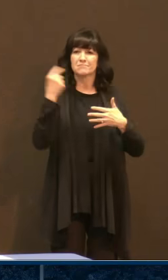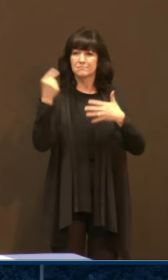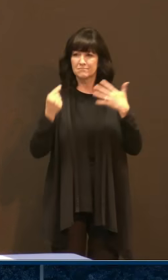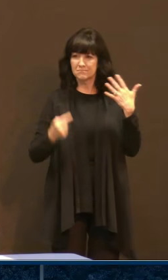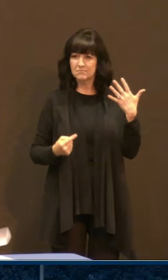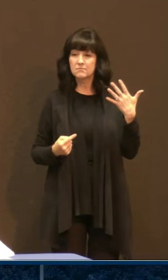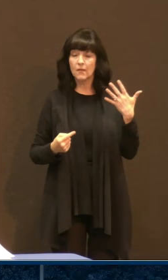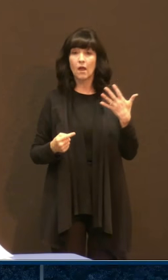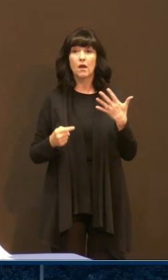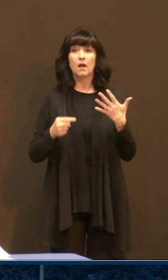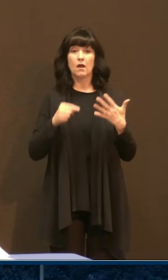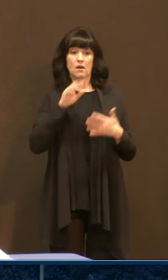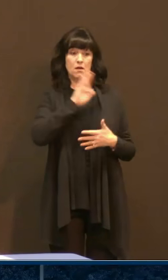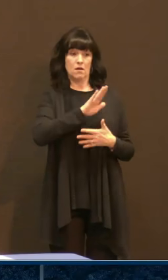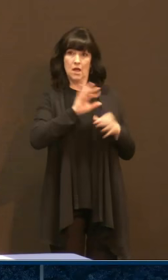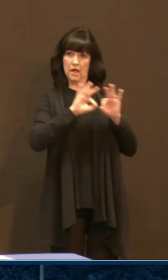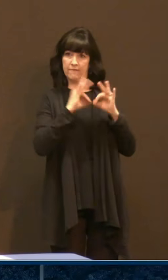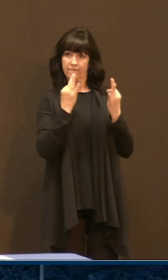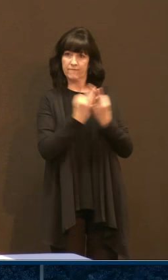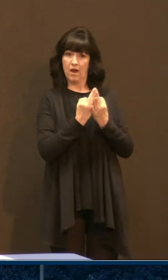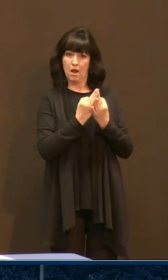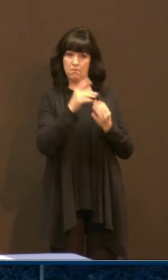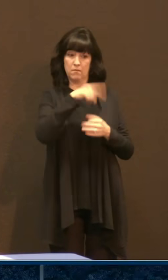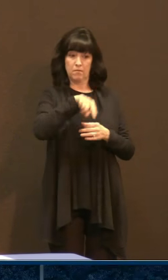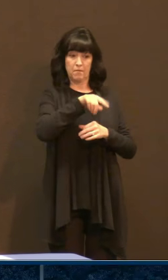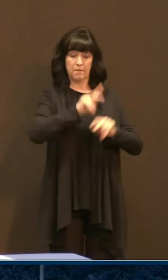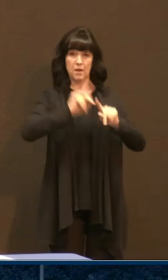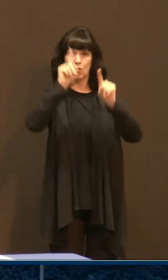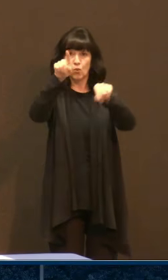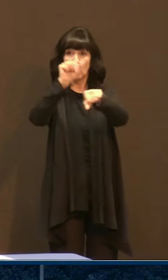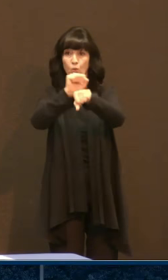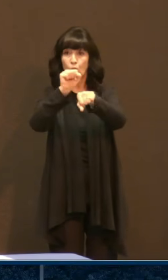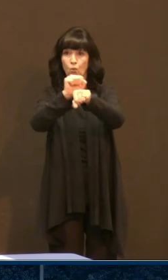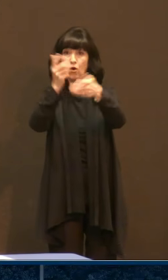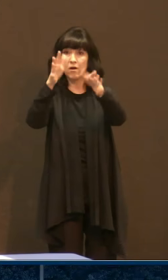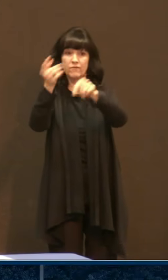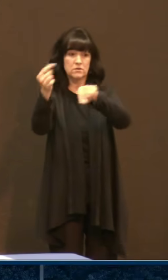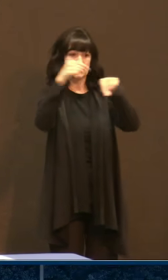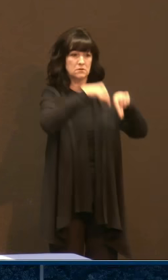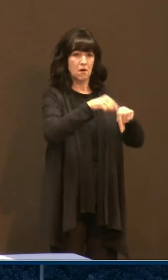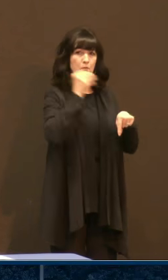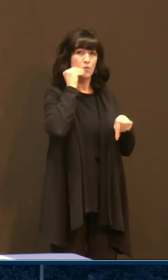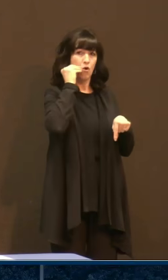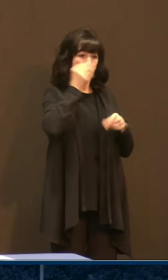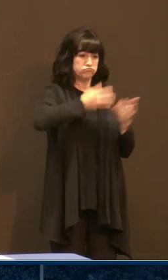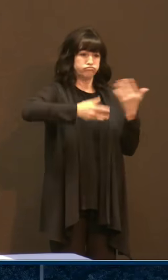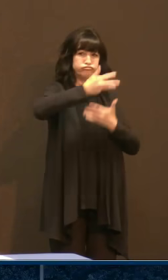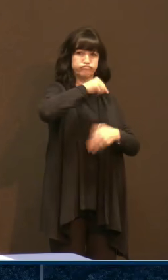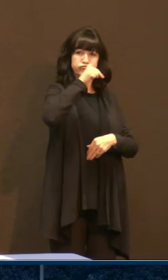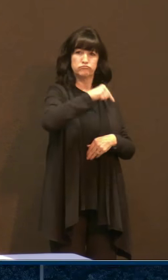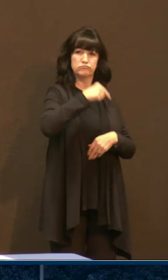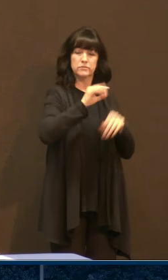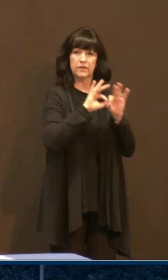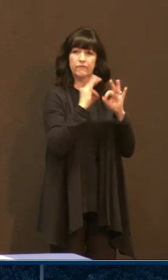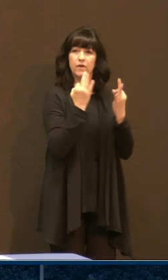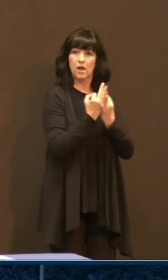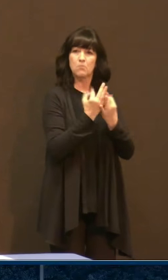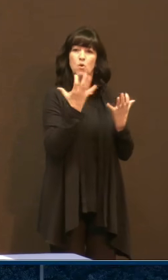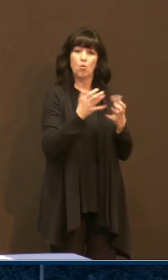an individual with COVID-19 should seek testing at one of these